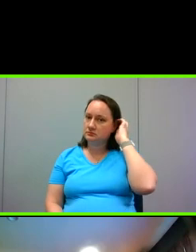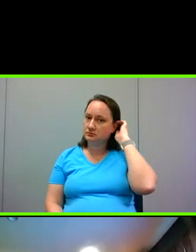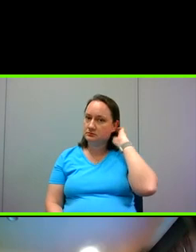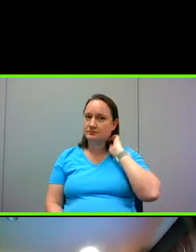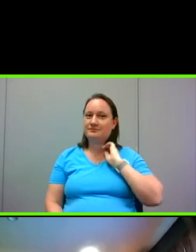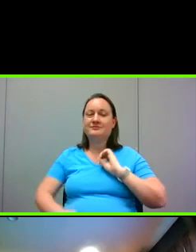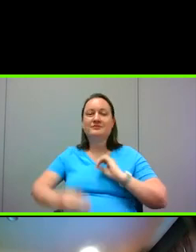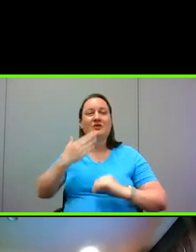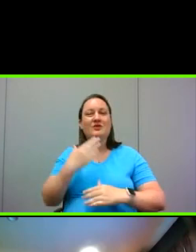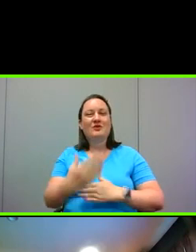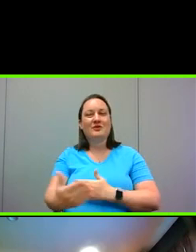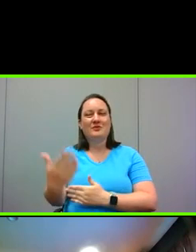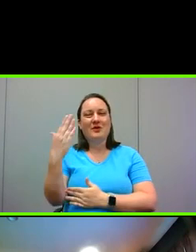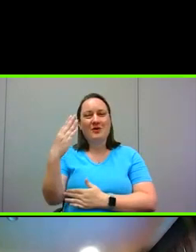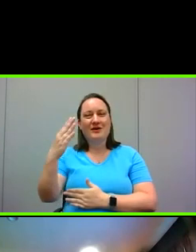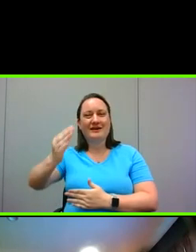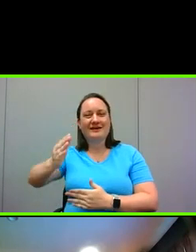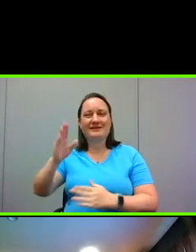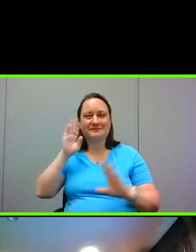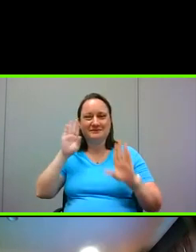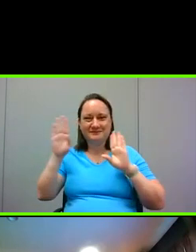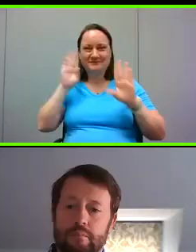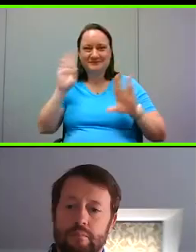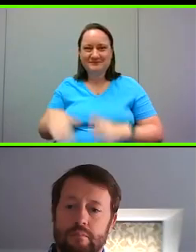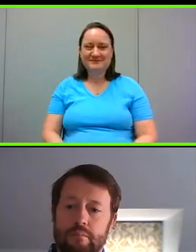Good morning, everyone. I'm